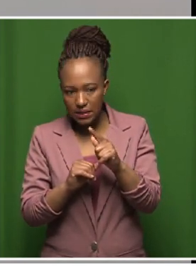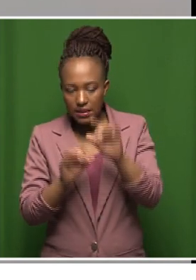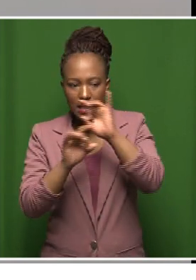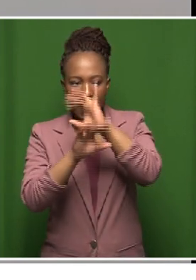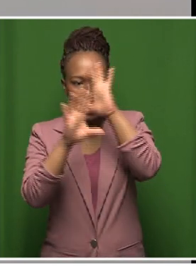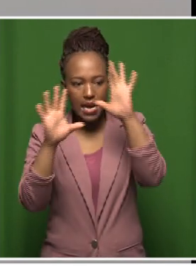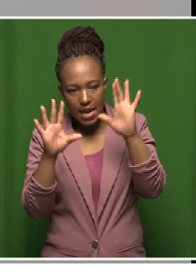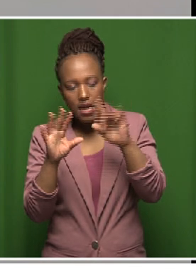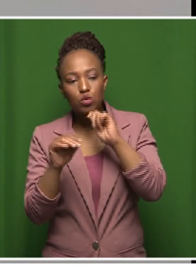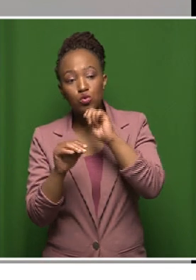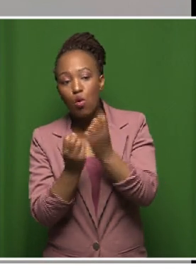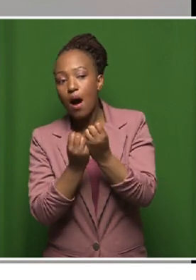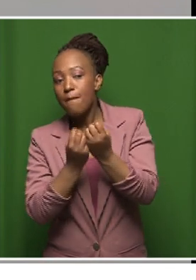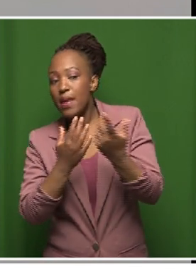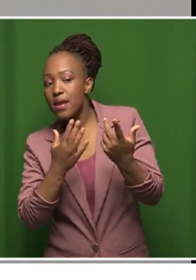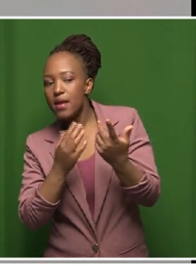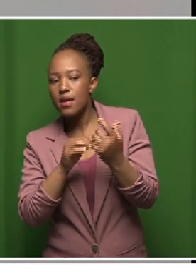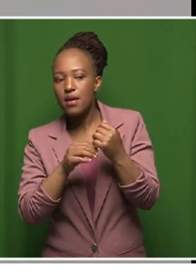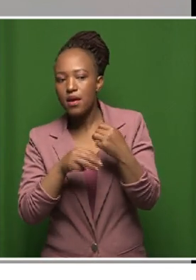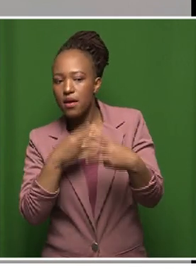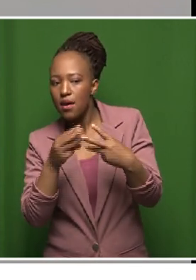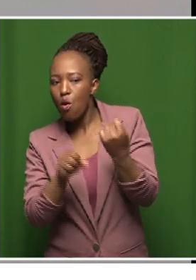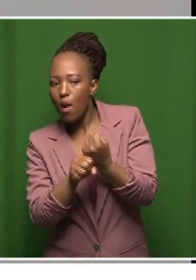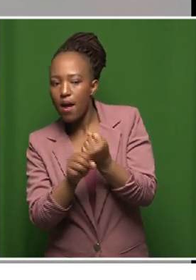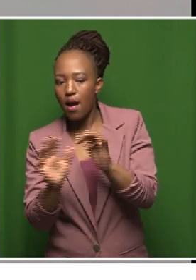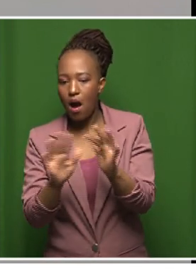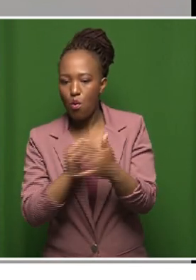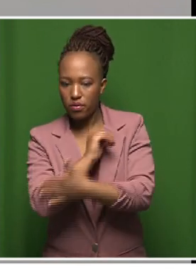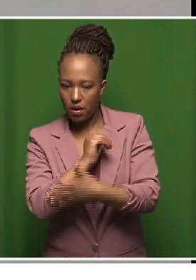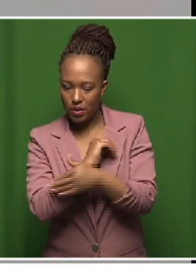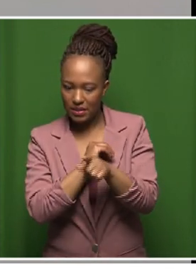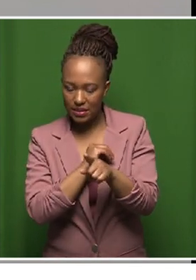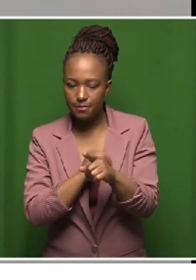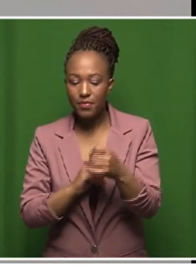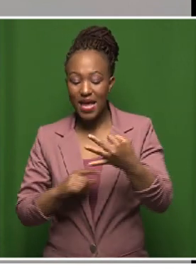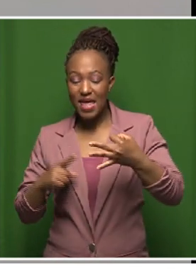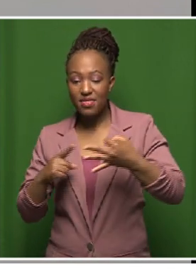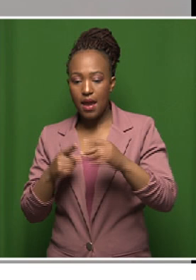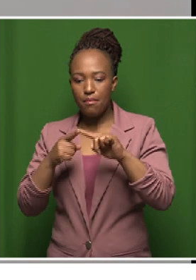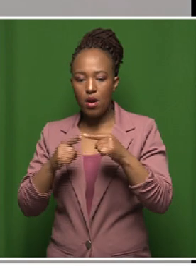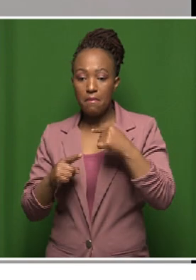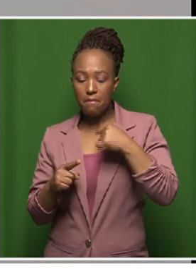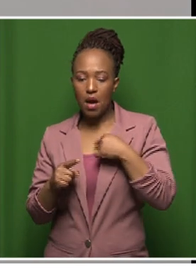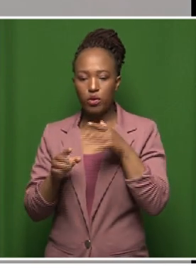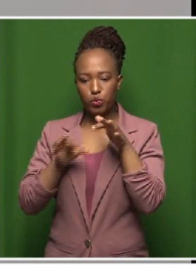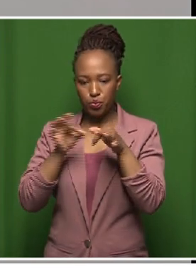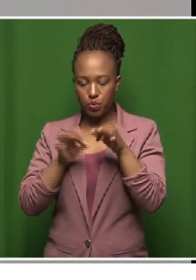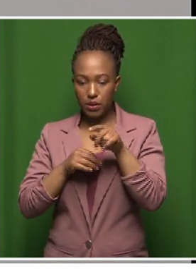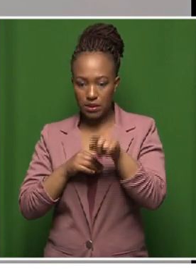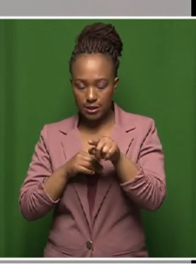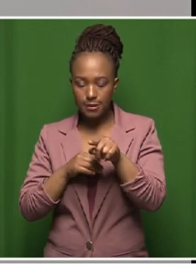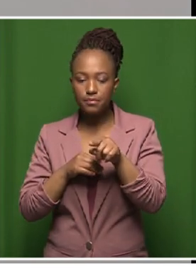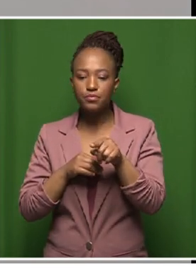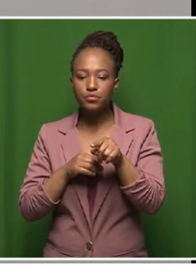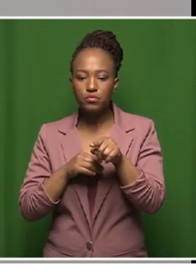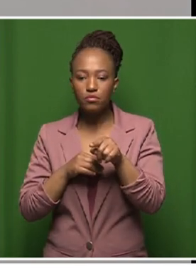the underlying trends as far as employment in the country is concerned. Yeah. And then perhaps a last point that I want to make is that basically to